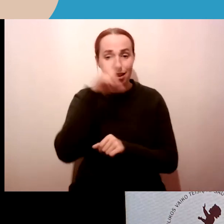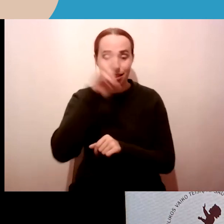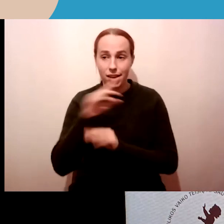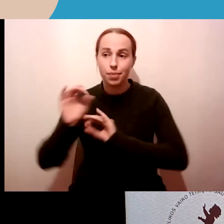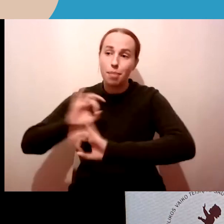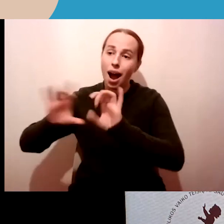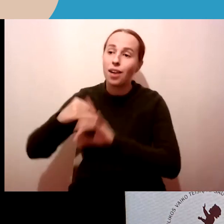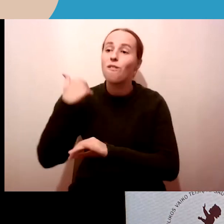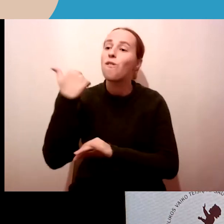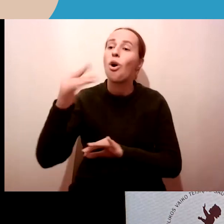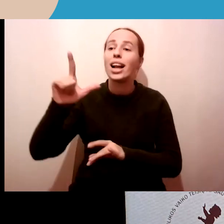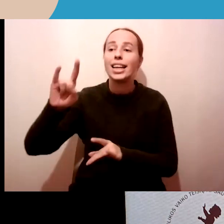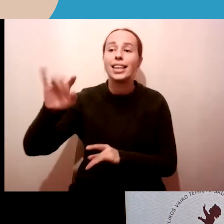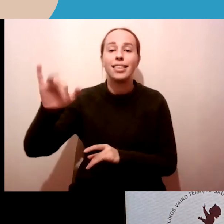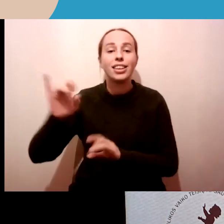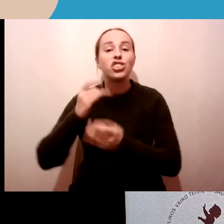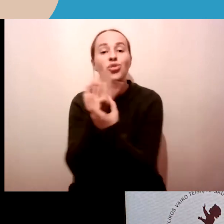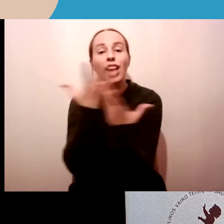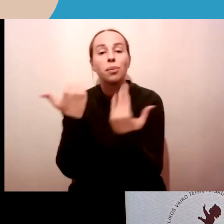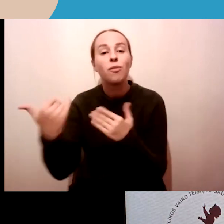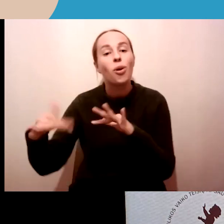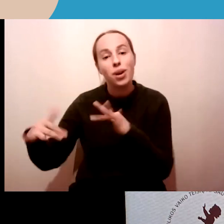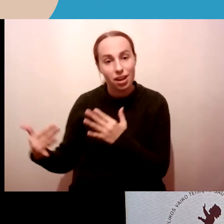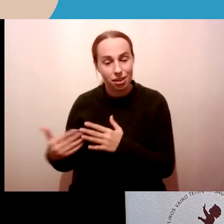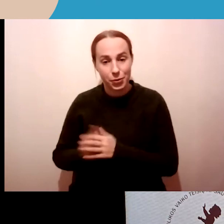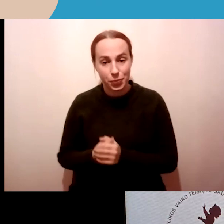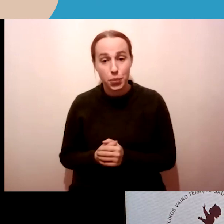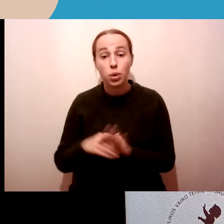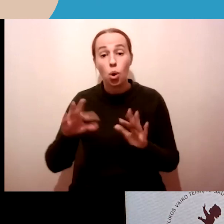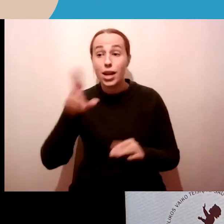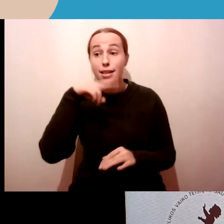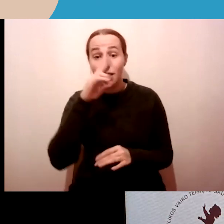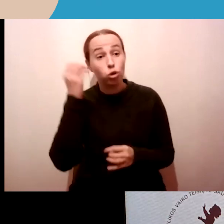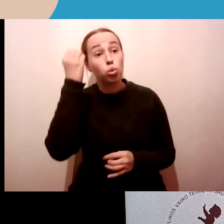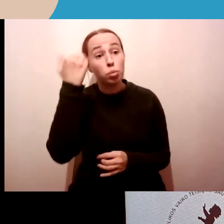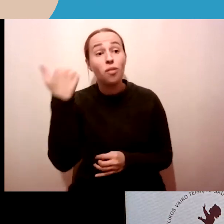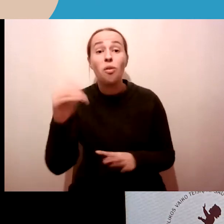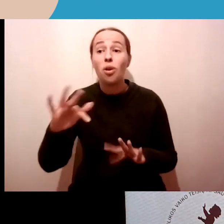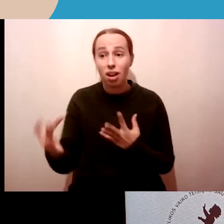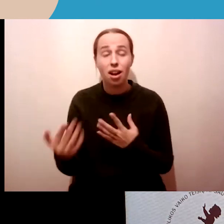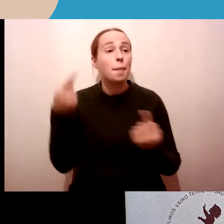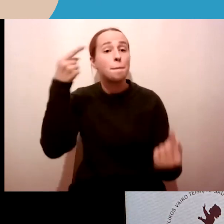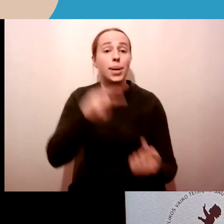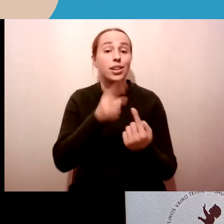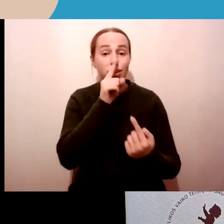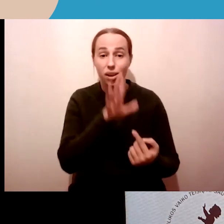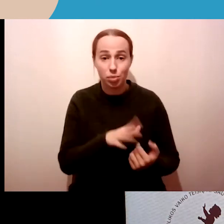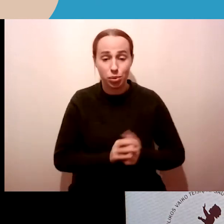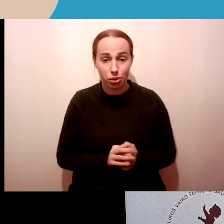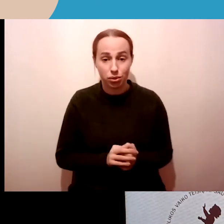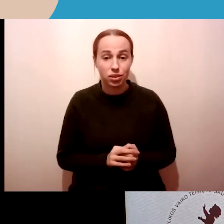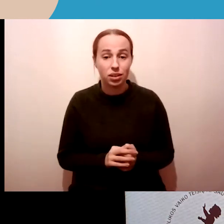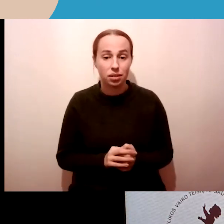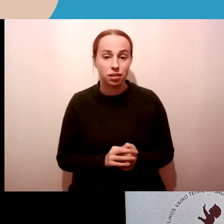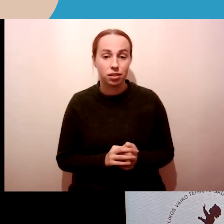sexual intercourse. Therefore, parents have to be explained what sexual education